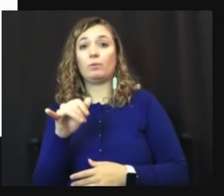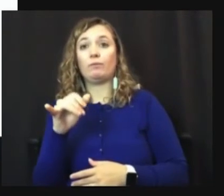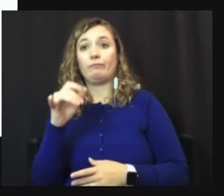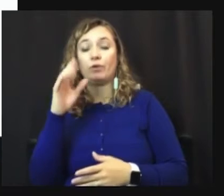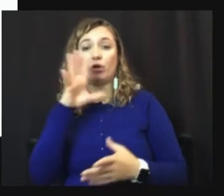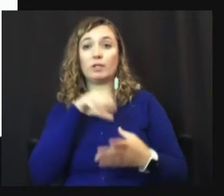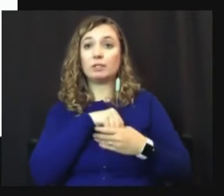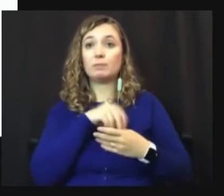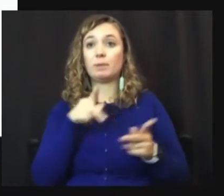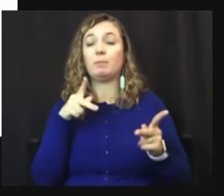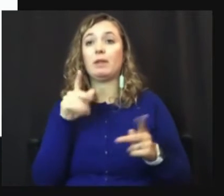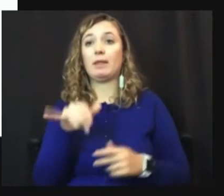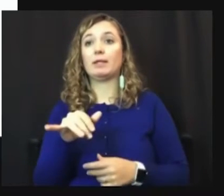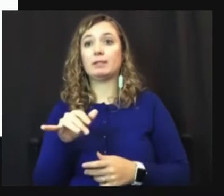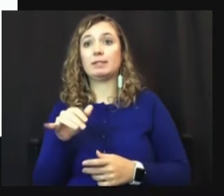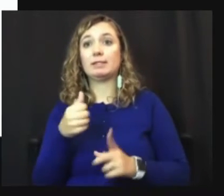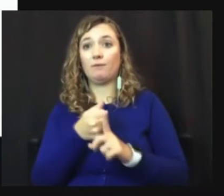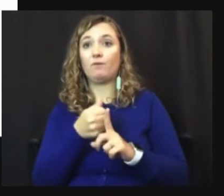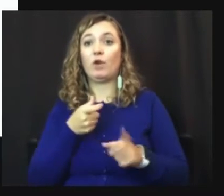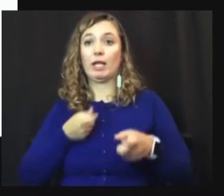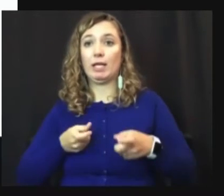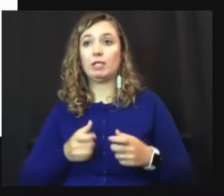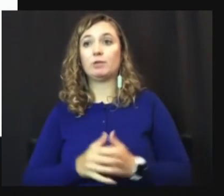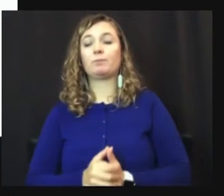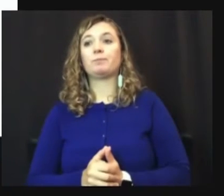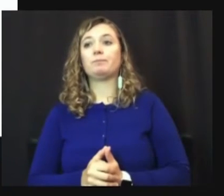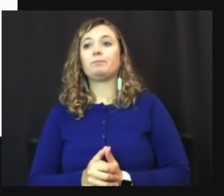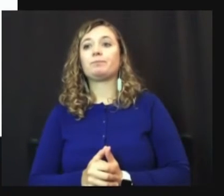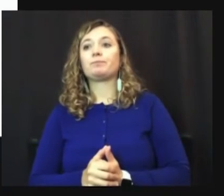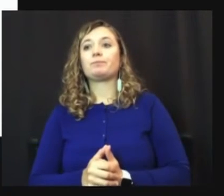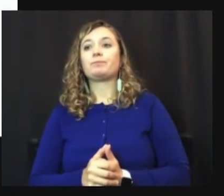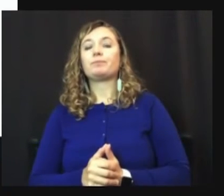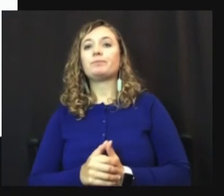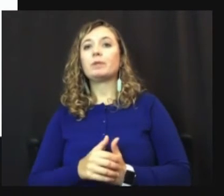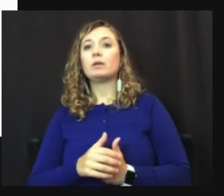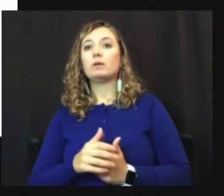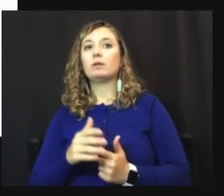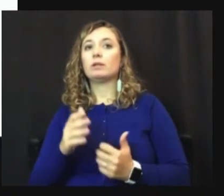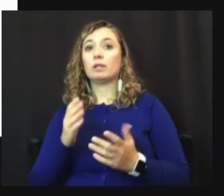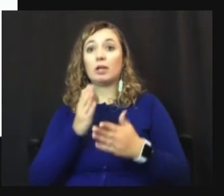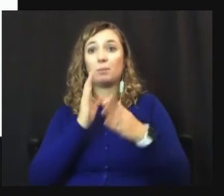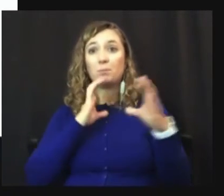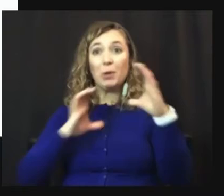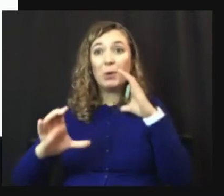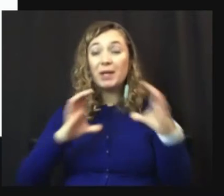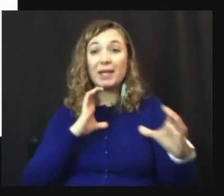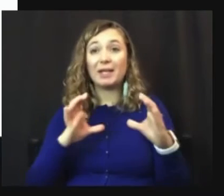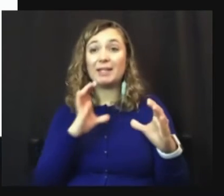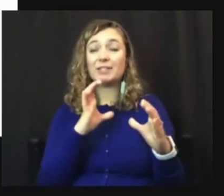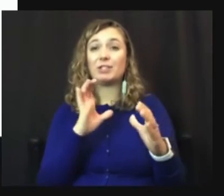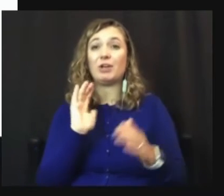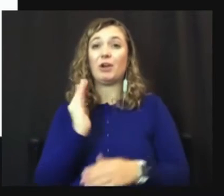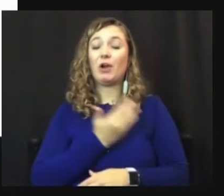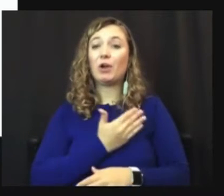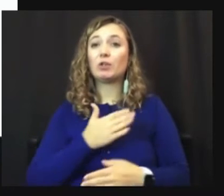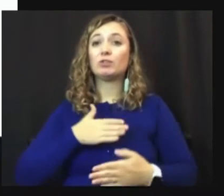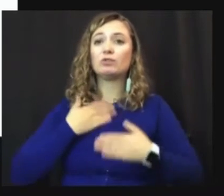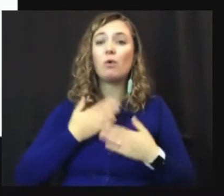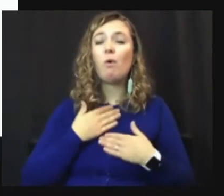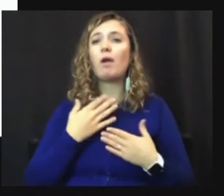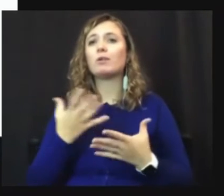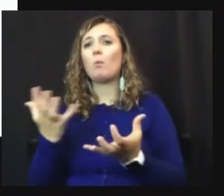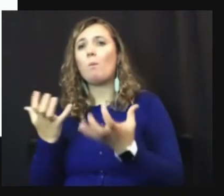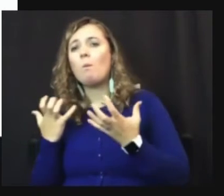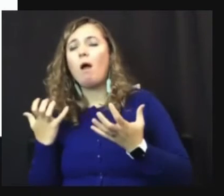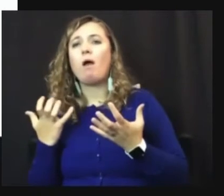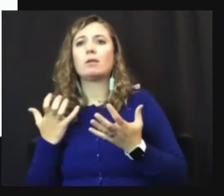communication of our needs, of our wants, of our joys, of the full breadth of emotions. And